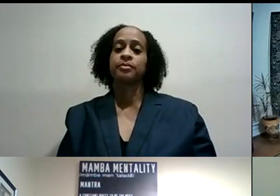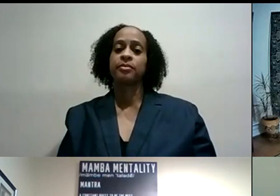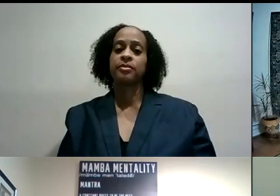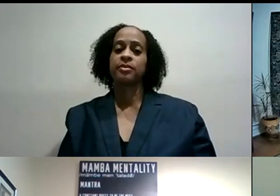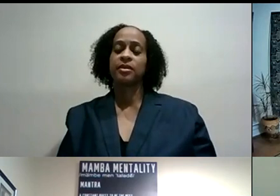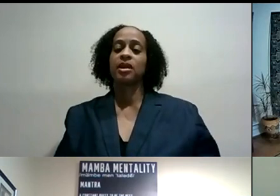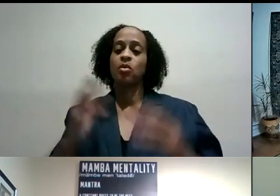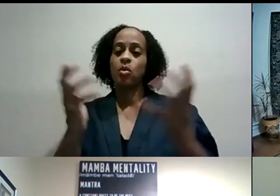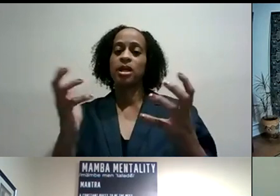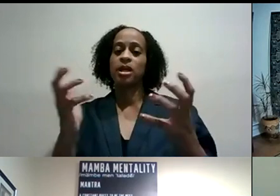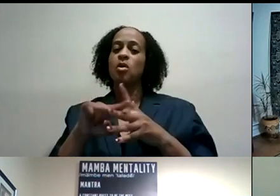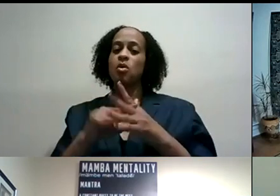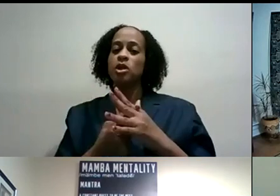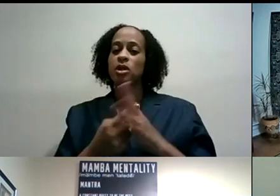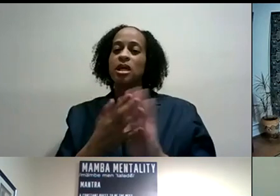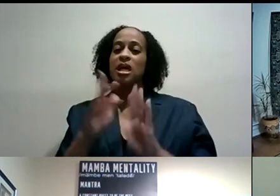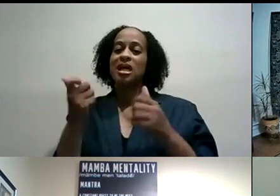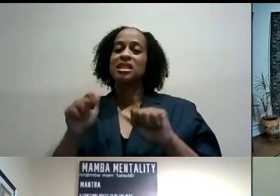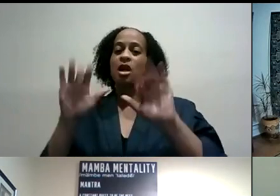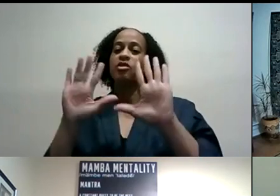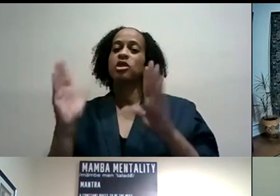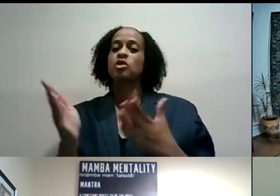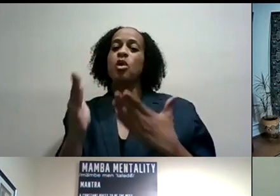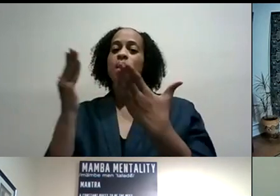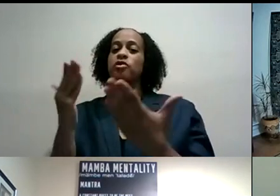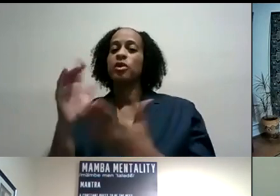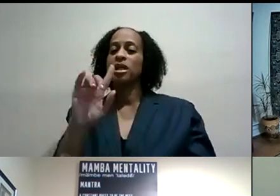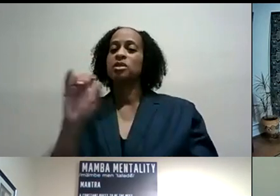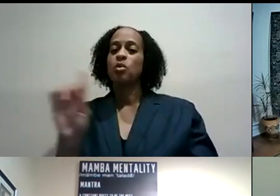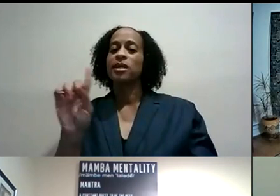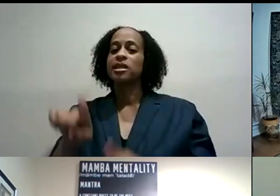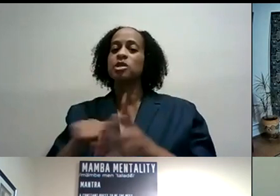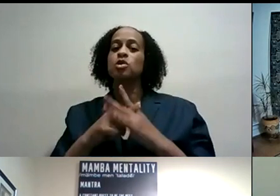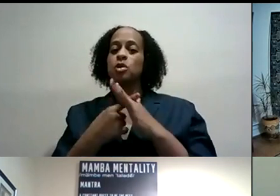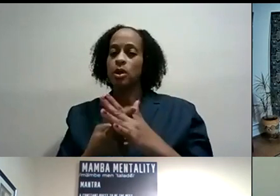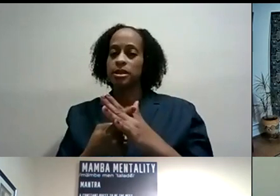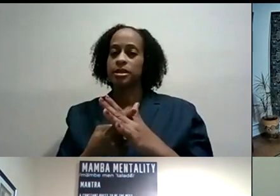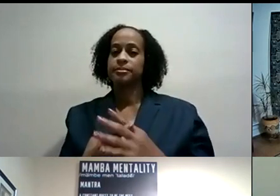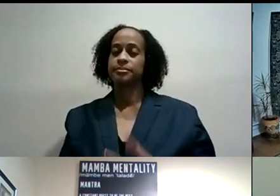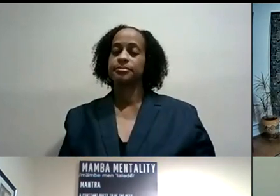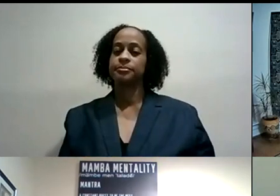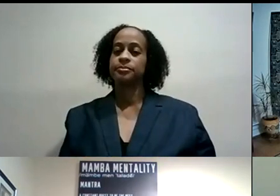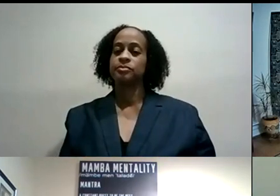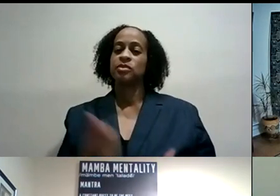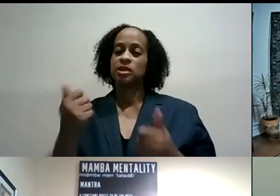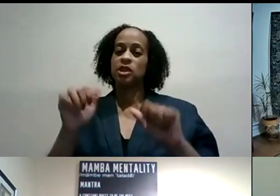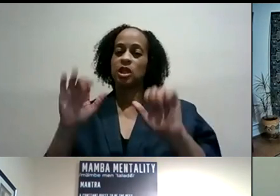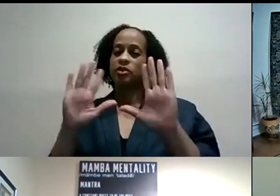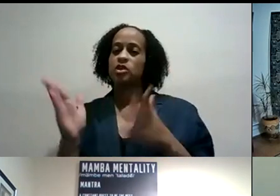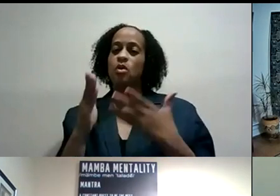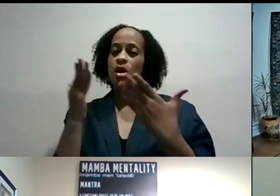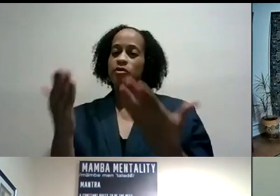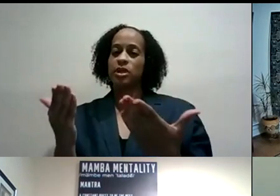What is the origin of a sacrificial offering? Where did it start? This sacrificial